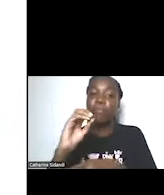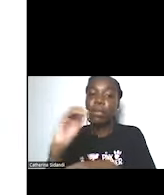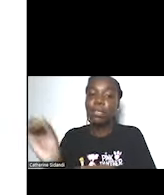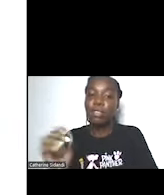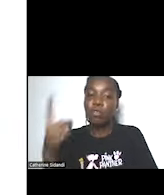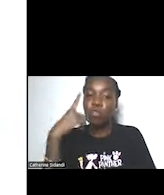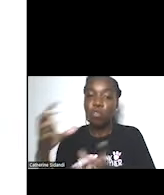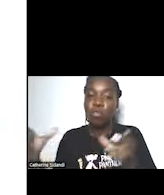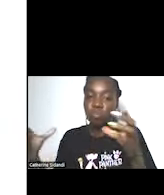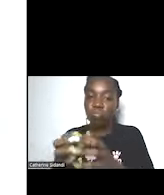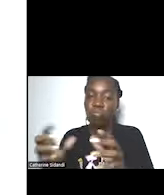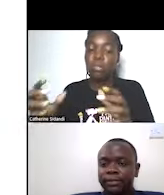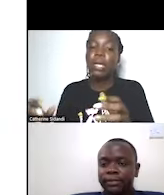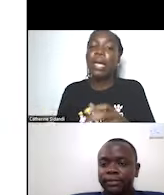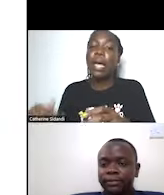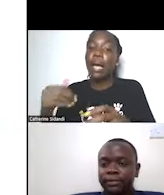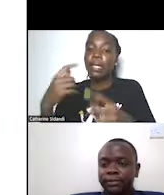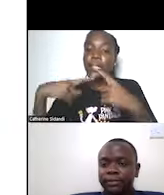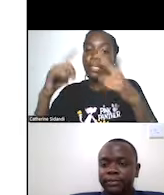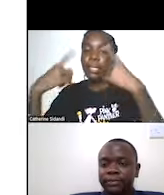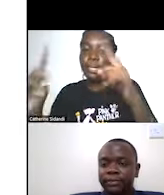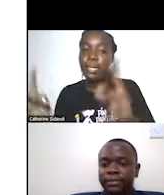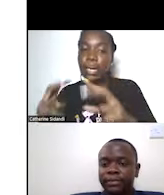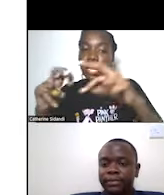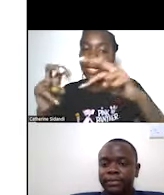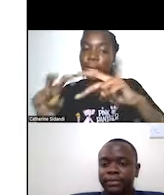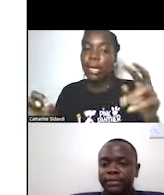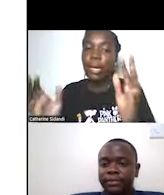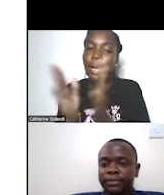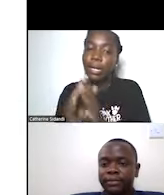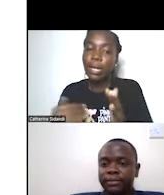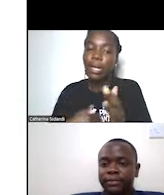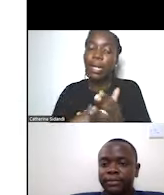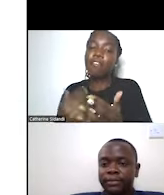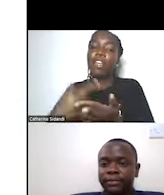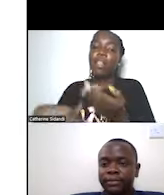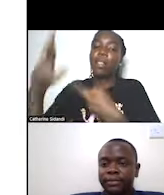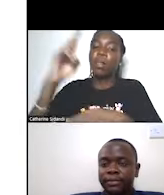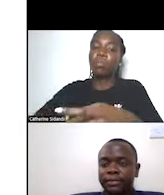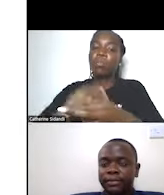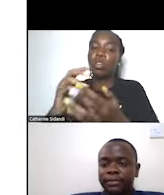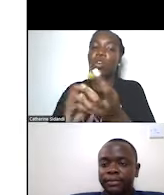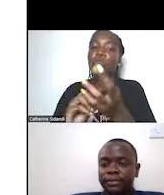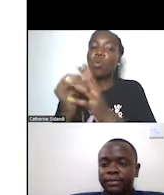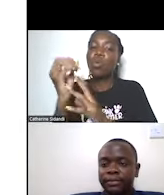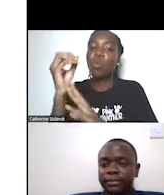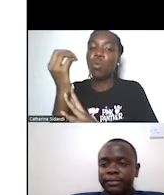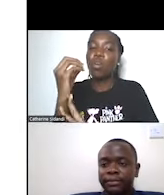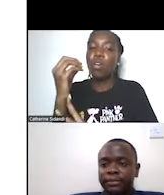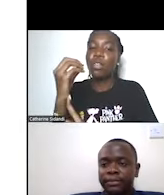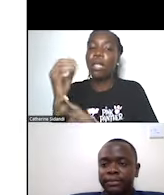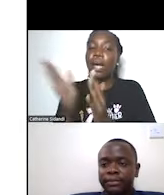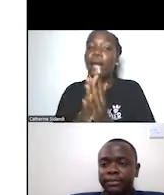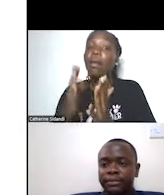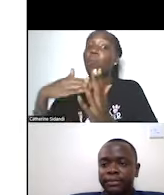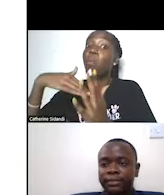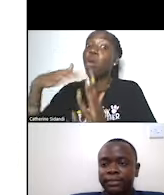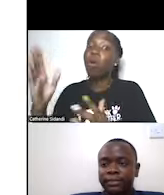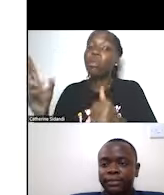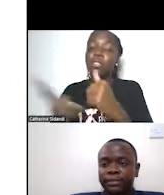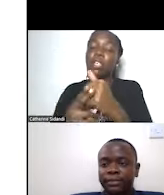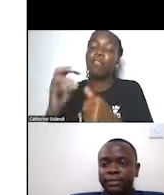that succeed with analytics are seeing a revenue growth greater than 7%. So it is X7. But if you do it better,